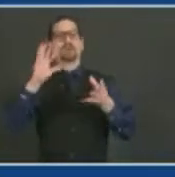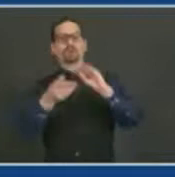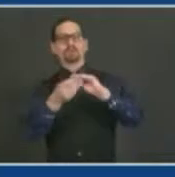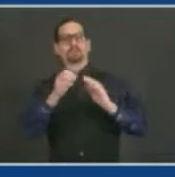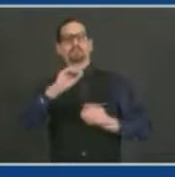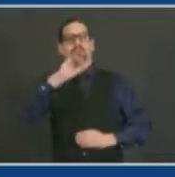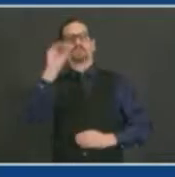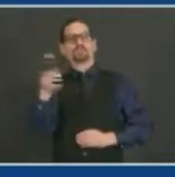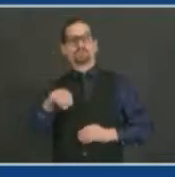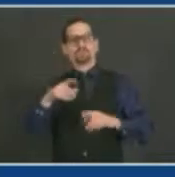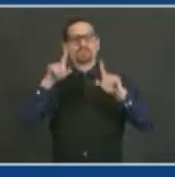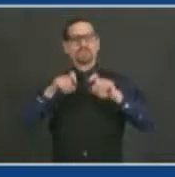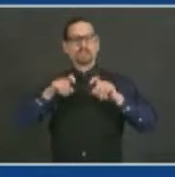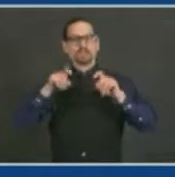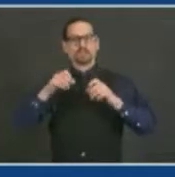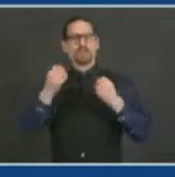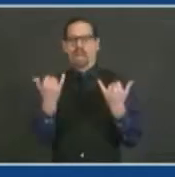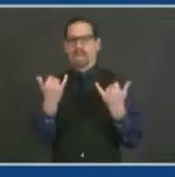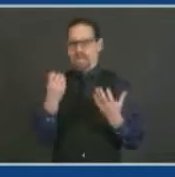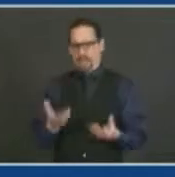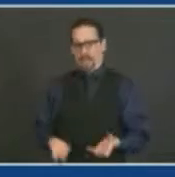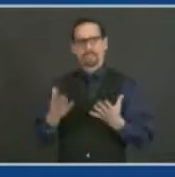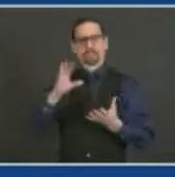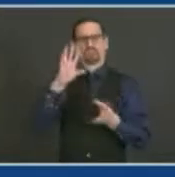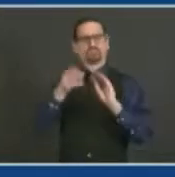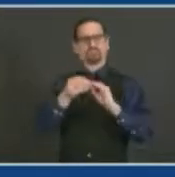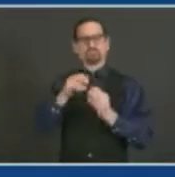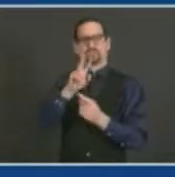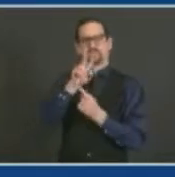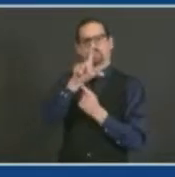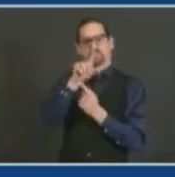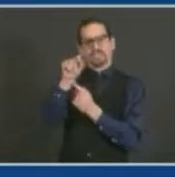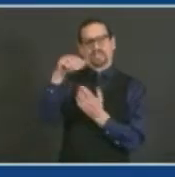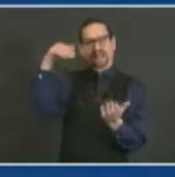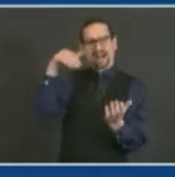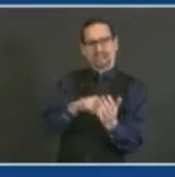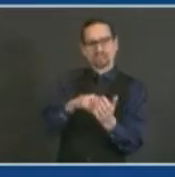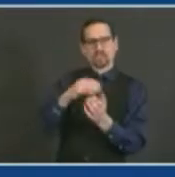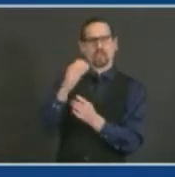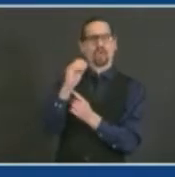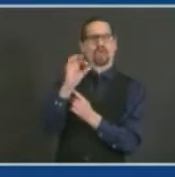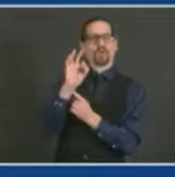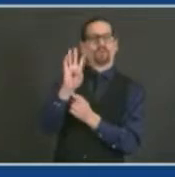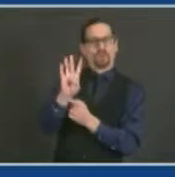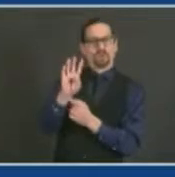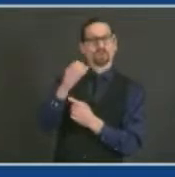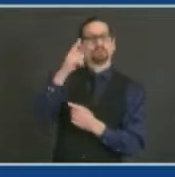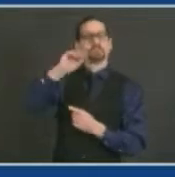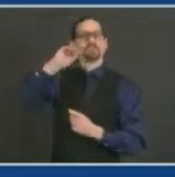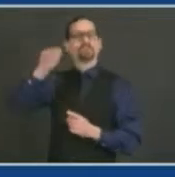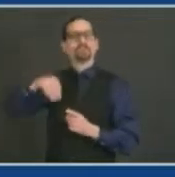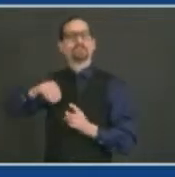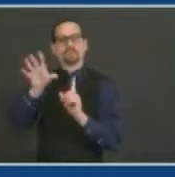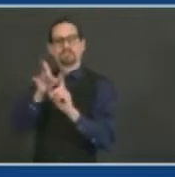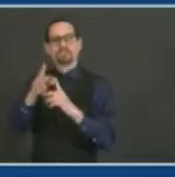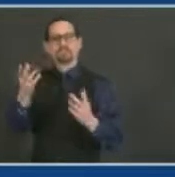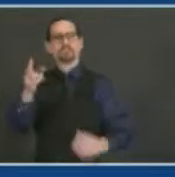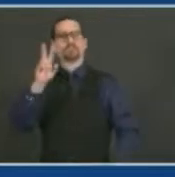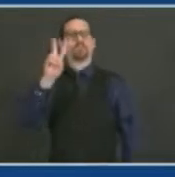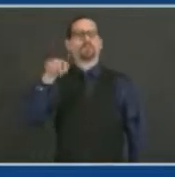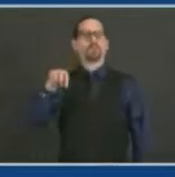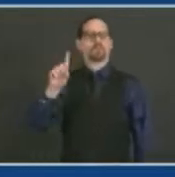20,094 tests. That means we had a percent positivity of